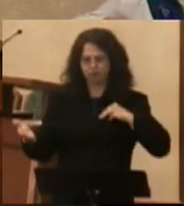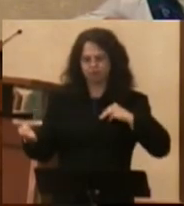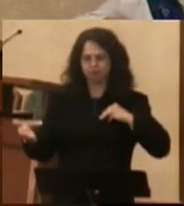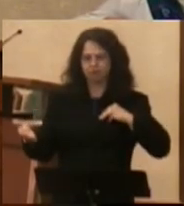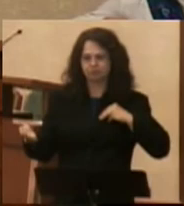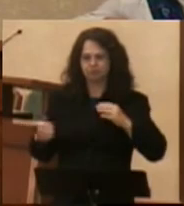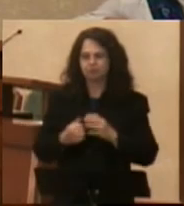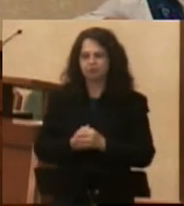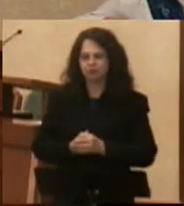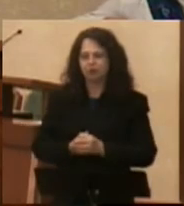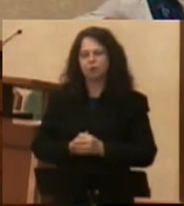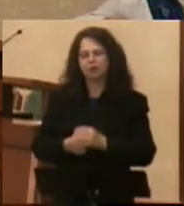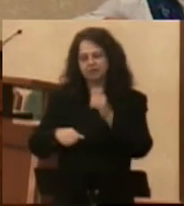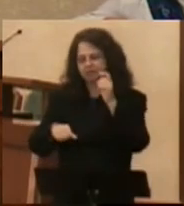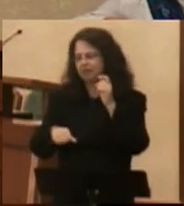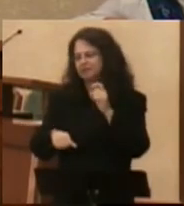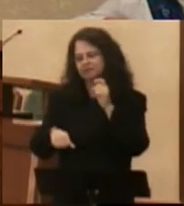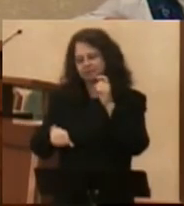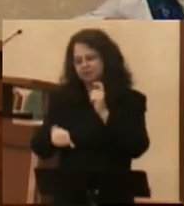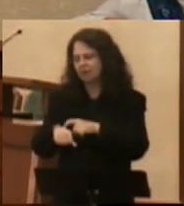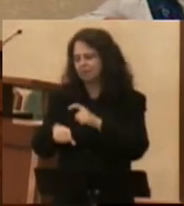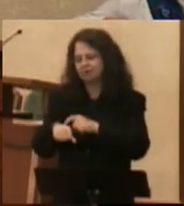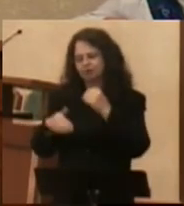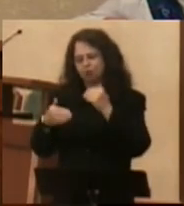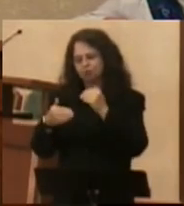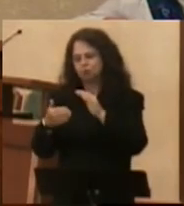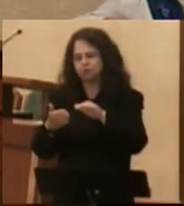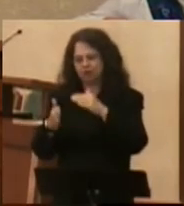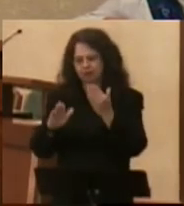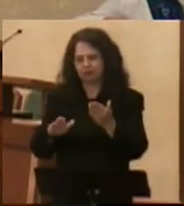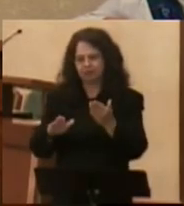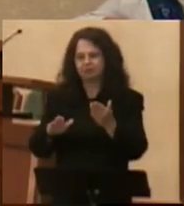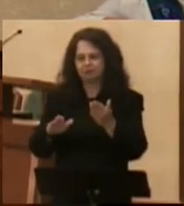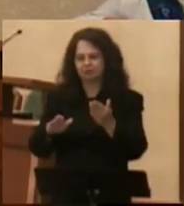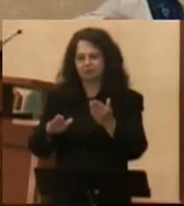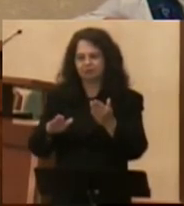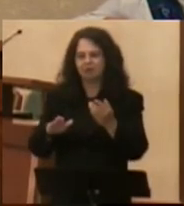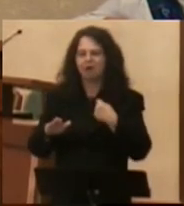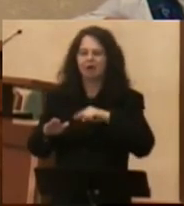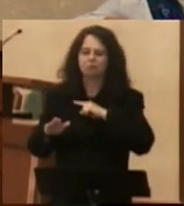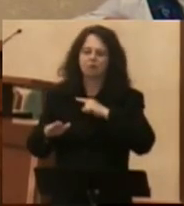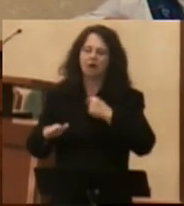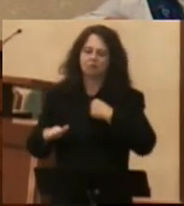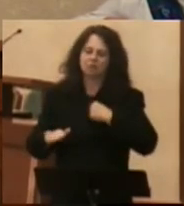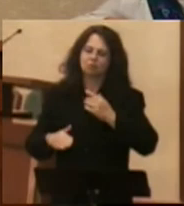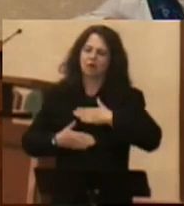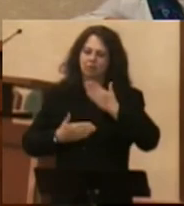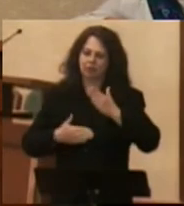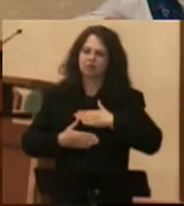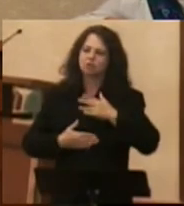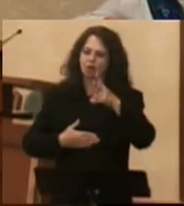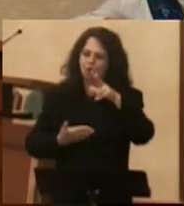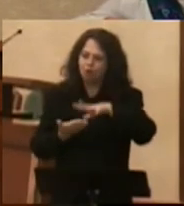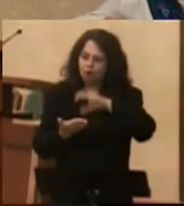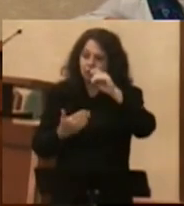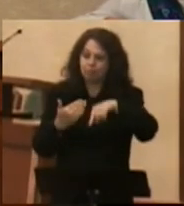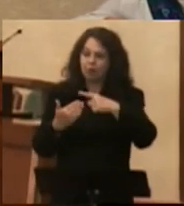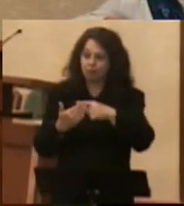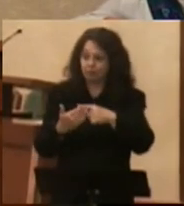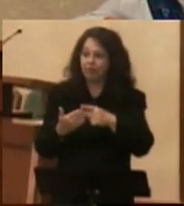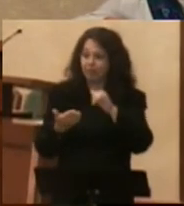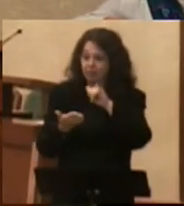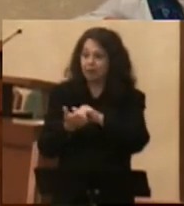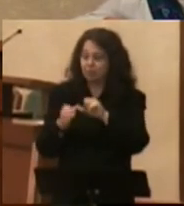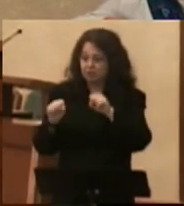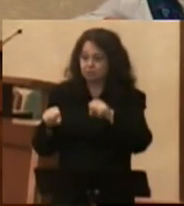of the most difficult times of their lives. I was so grateful to know about this liturgy that's available,